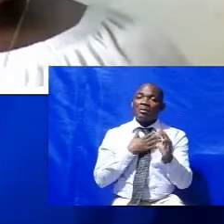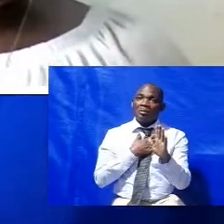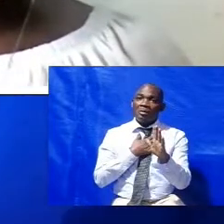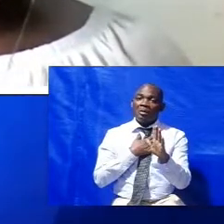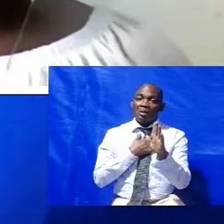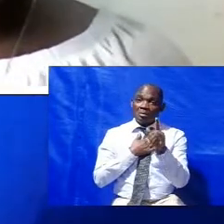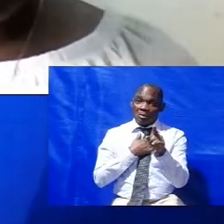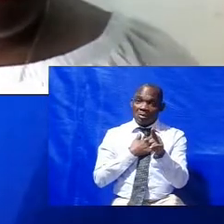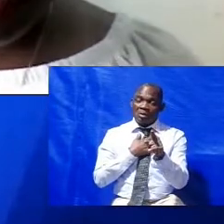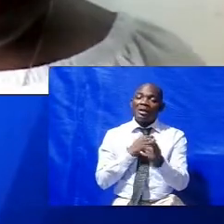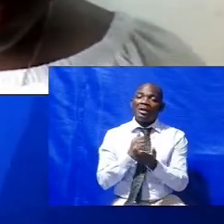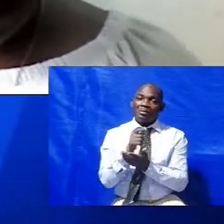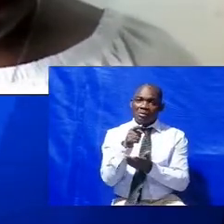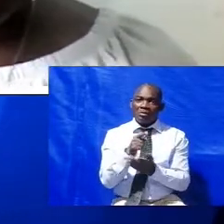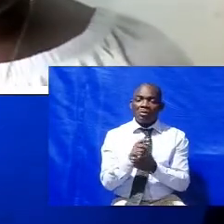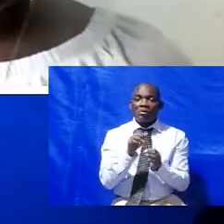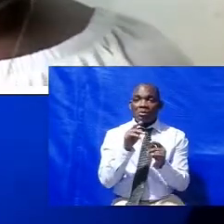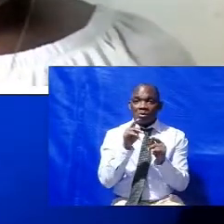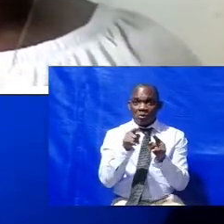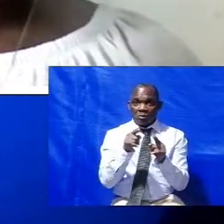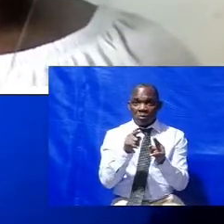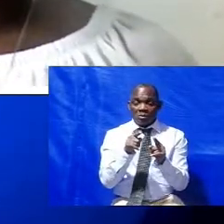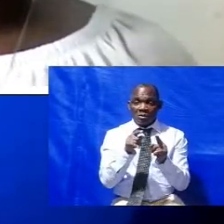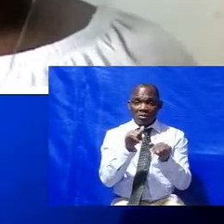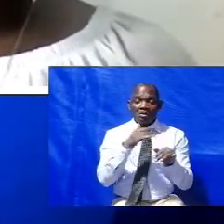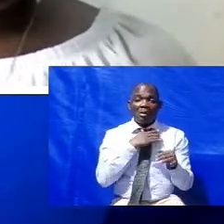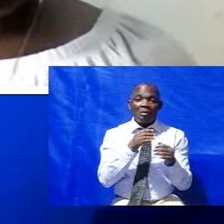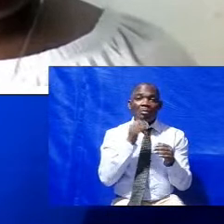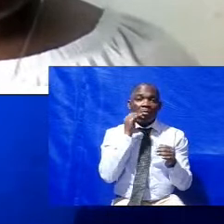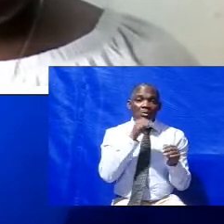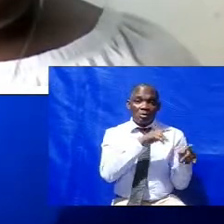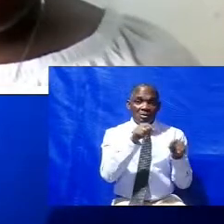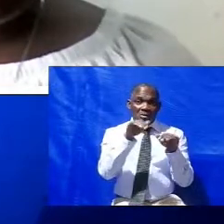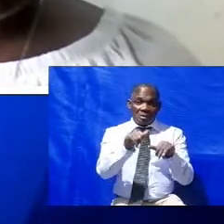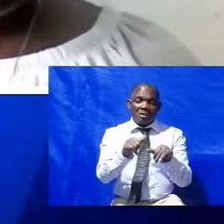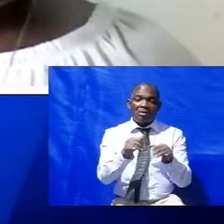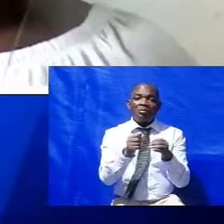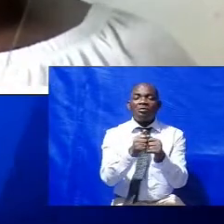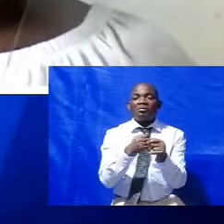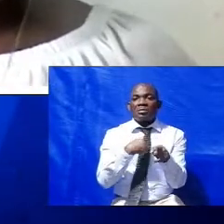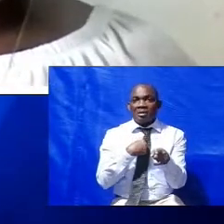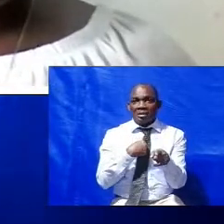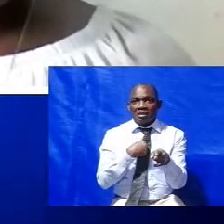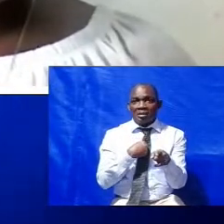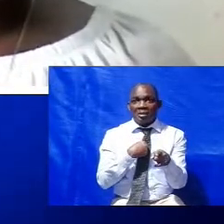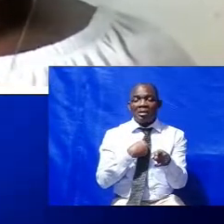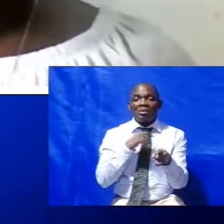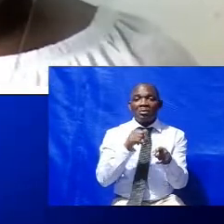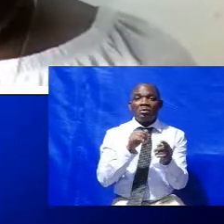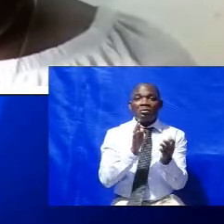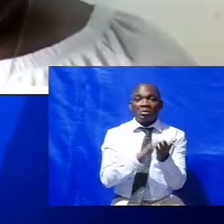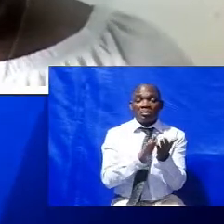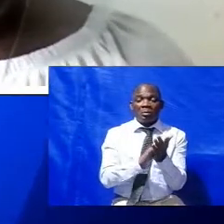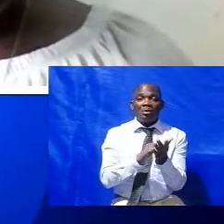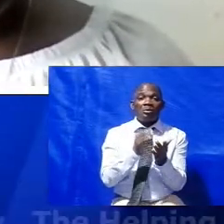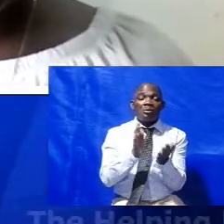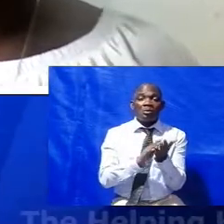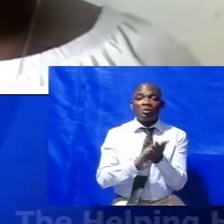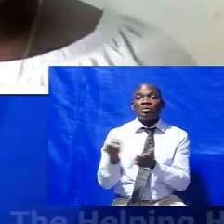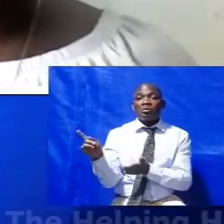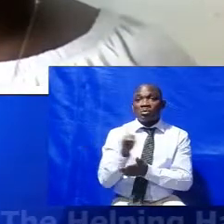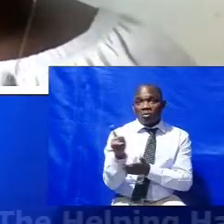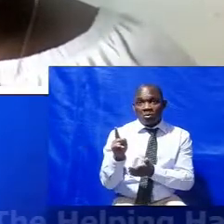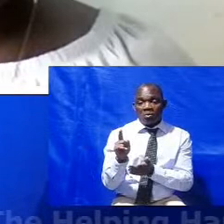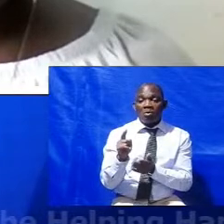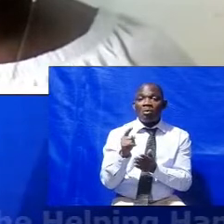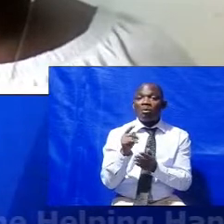and wow, then I will move in with you. So you will stay at my place, and then you will be coming to school.